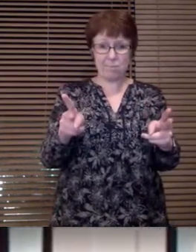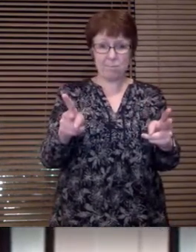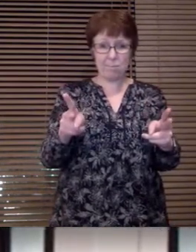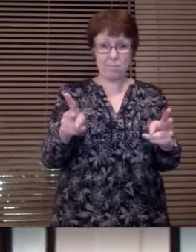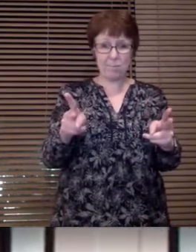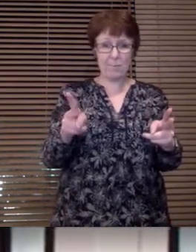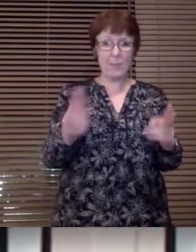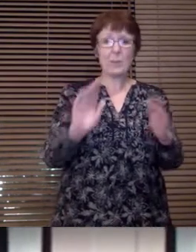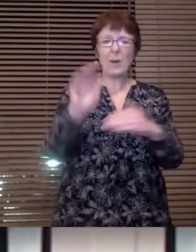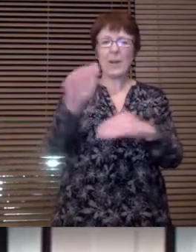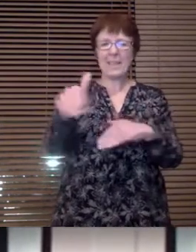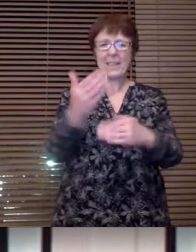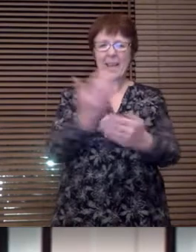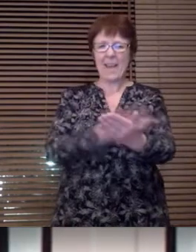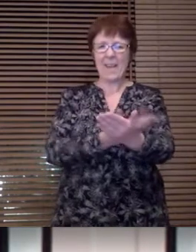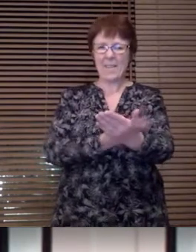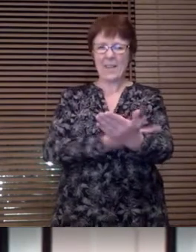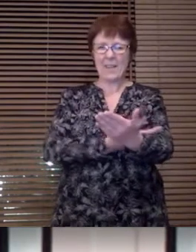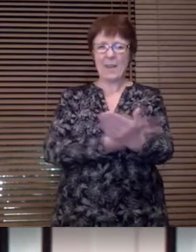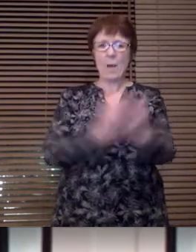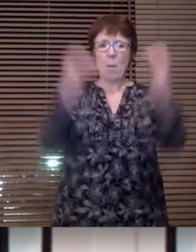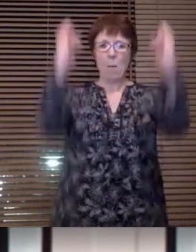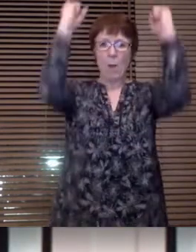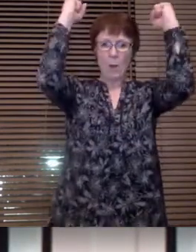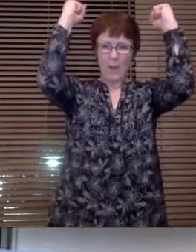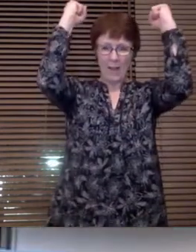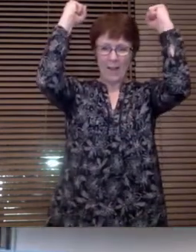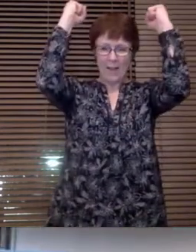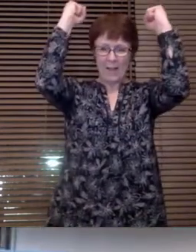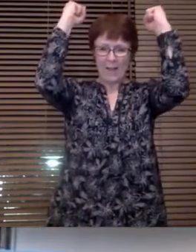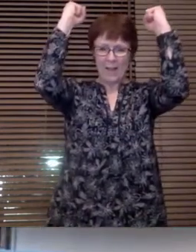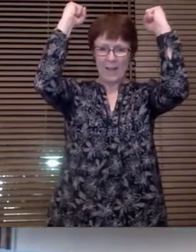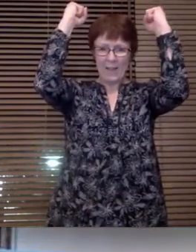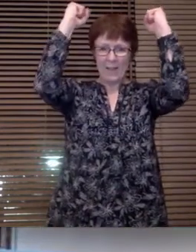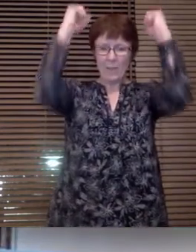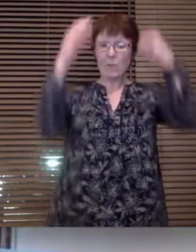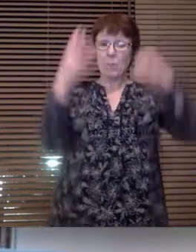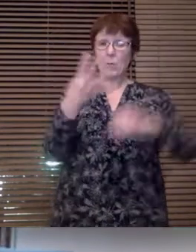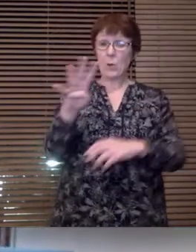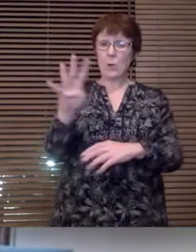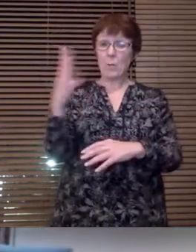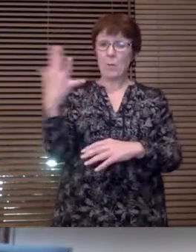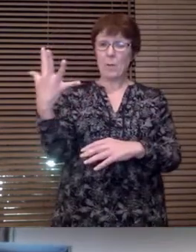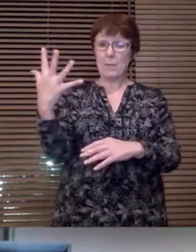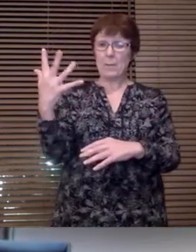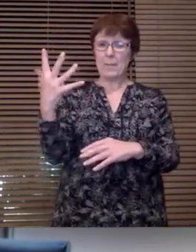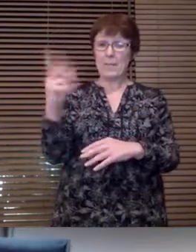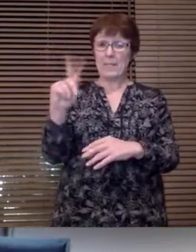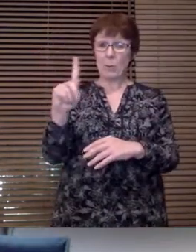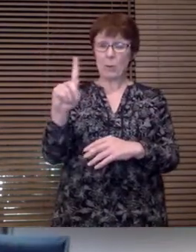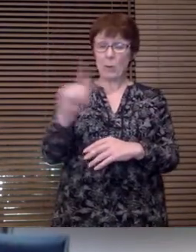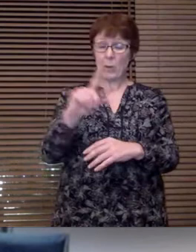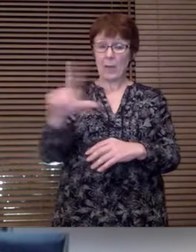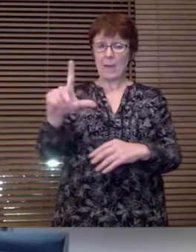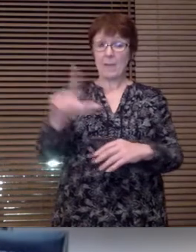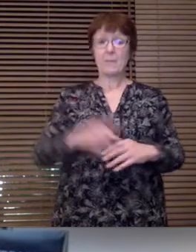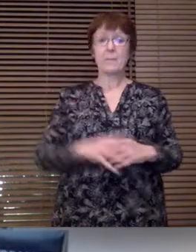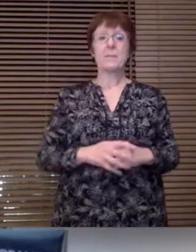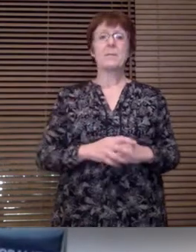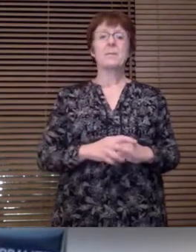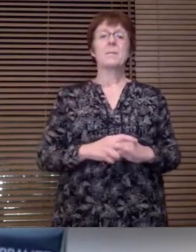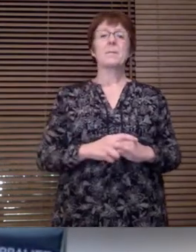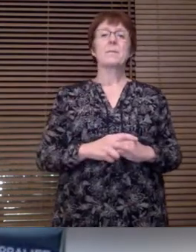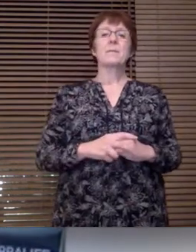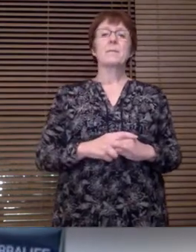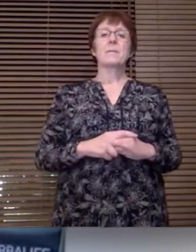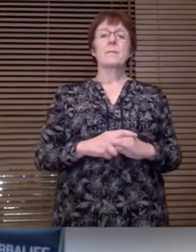Okay, we move on to the next exercise, which is going to be the plank. Standard, 45 seconds. We know the plank position, we can get straight into it, and we want this core